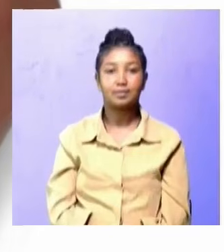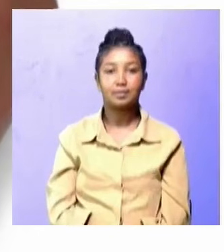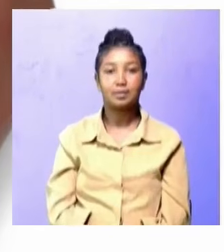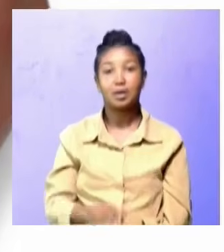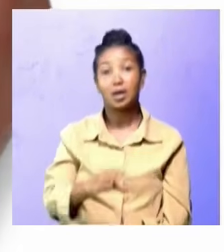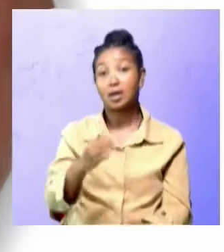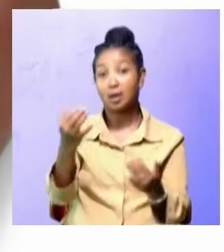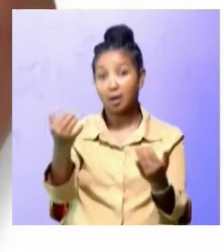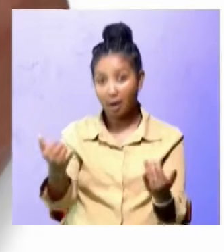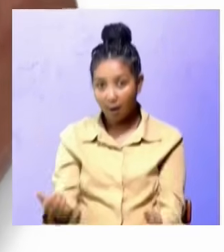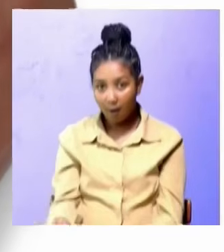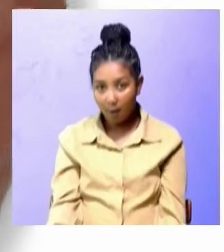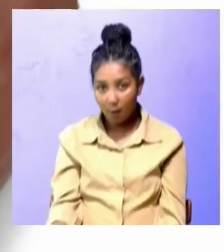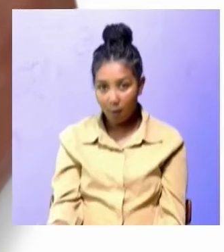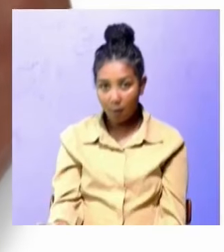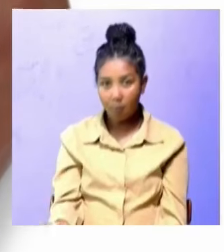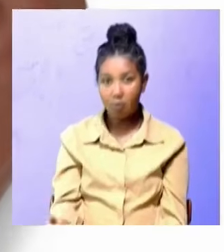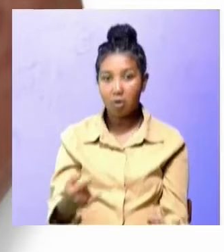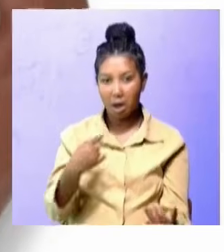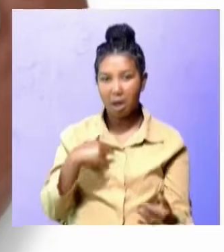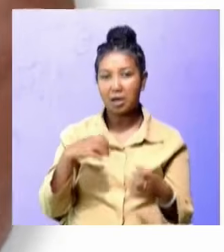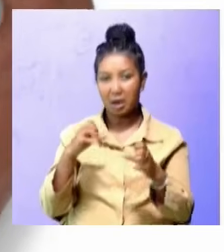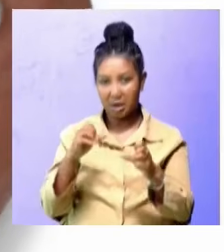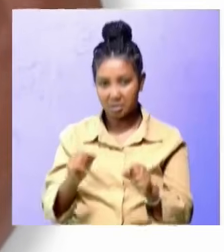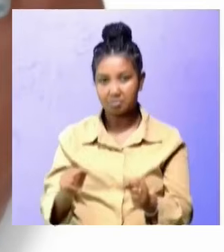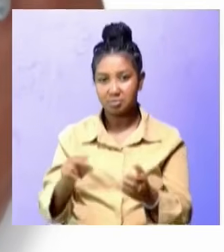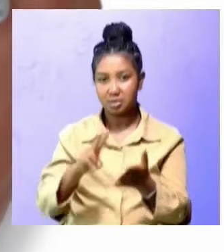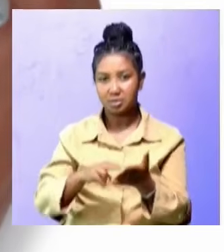And now I can speak English